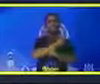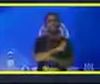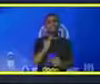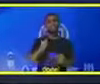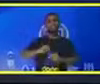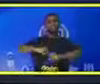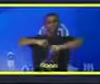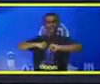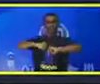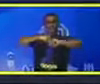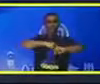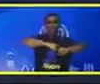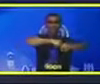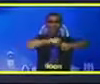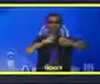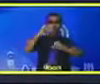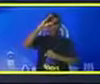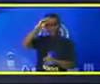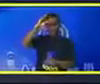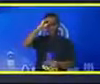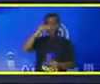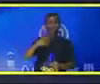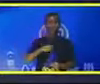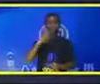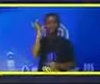not a politician. No.